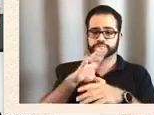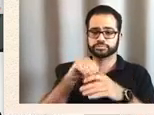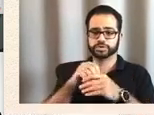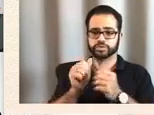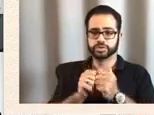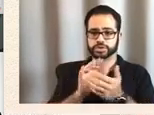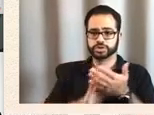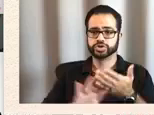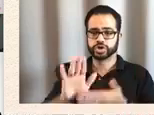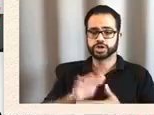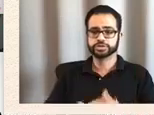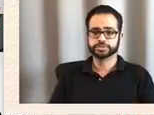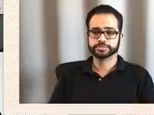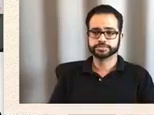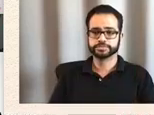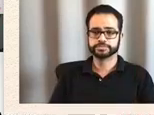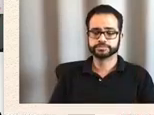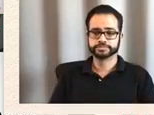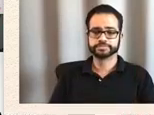And